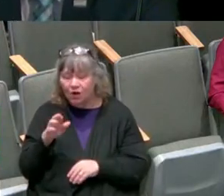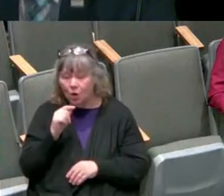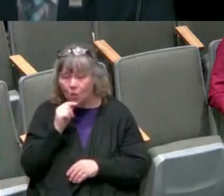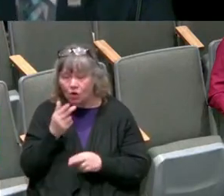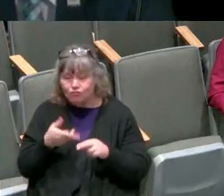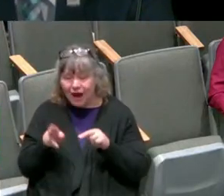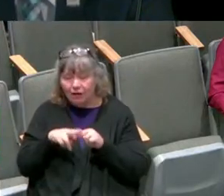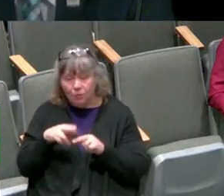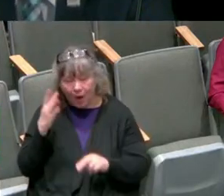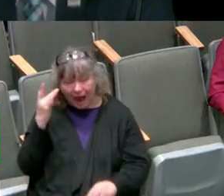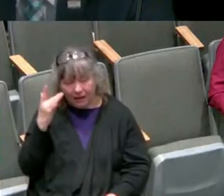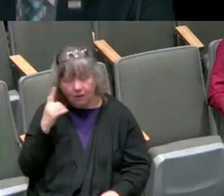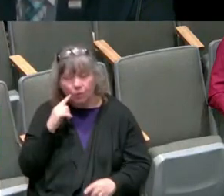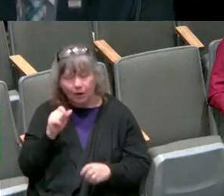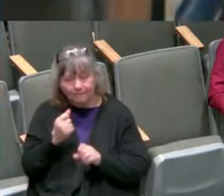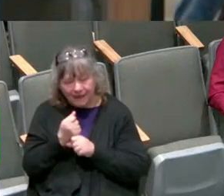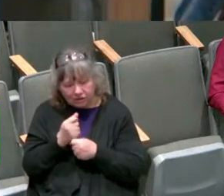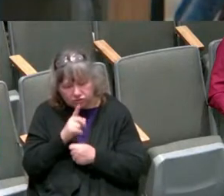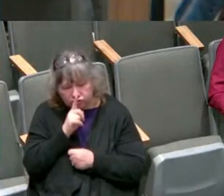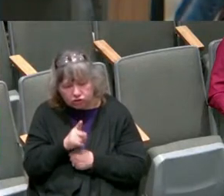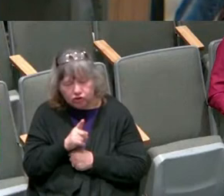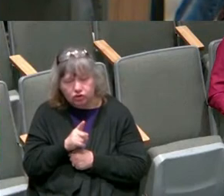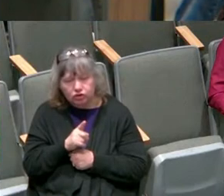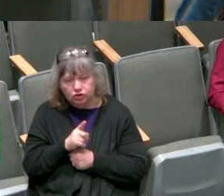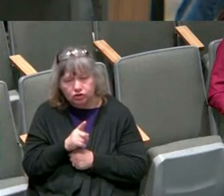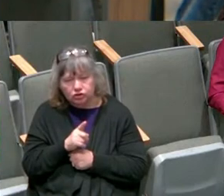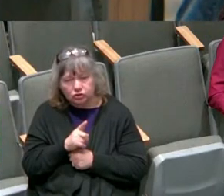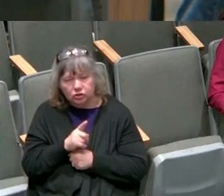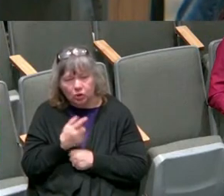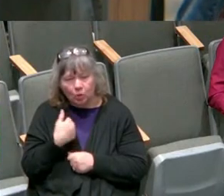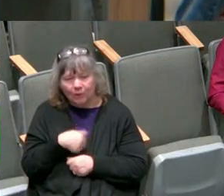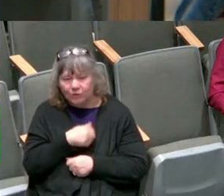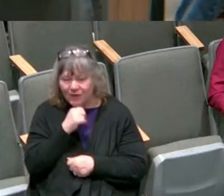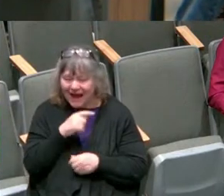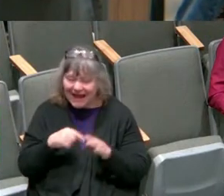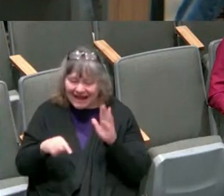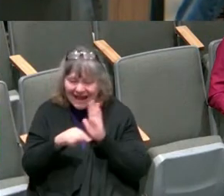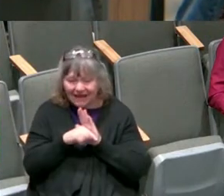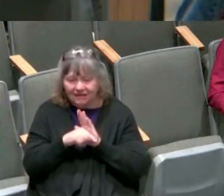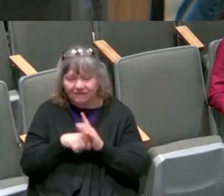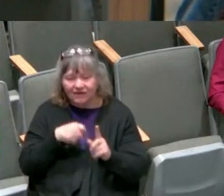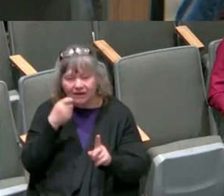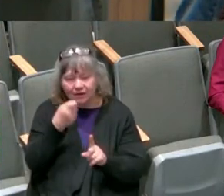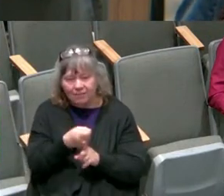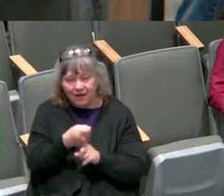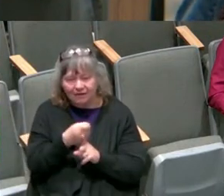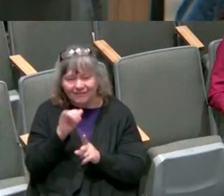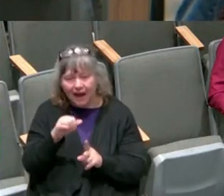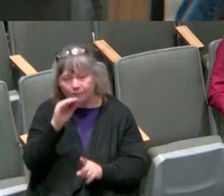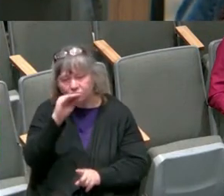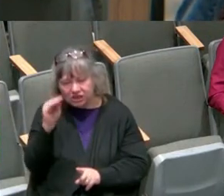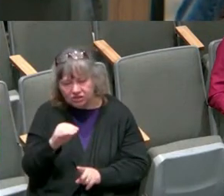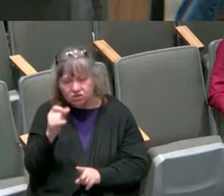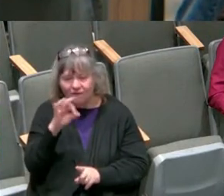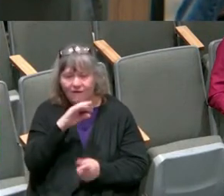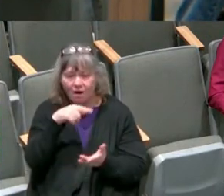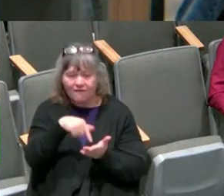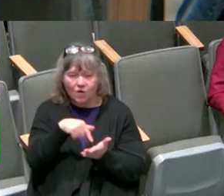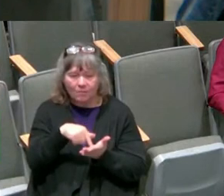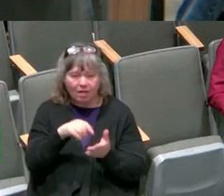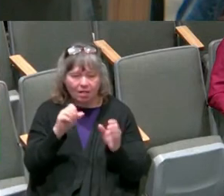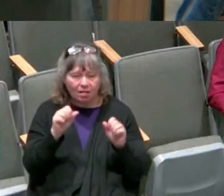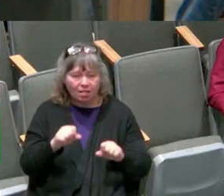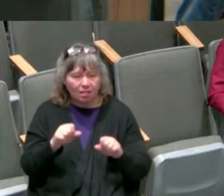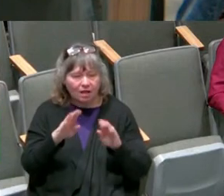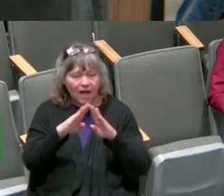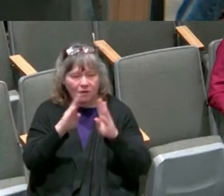is because we want to make sure that we uh do not negatively impact that percentage of affordable housing so in